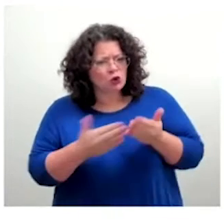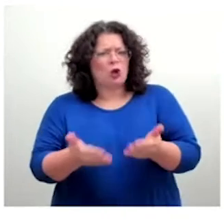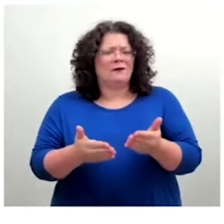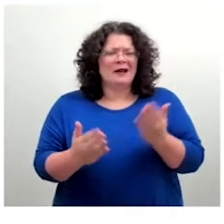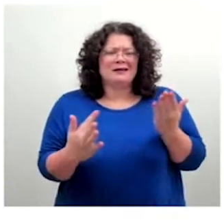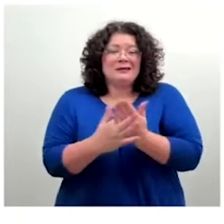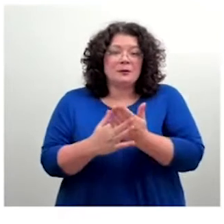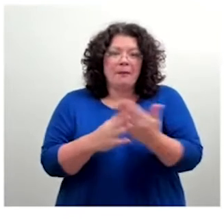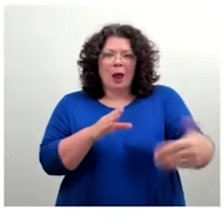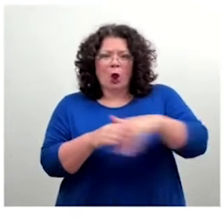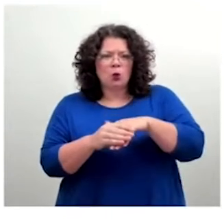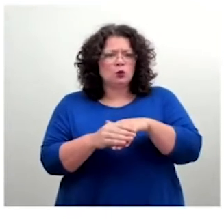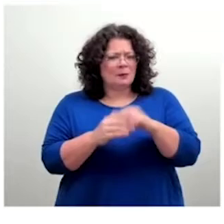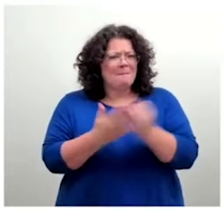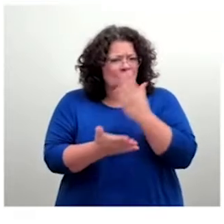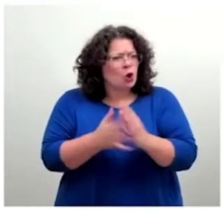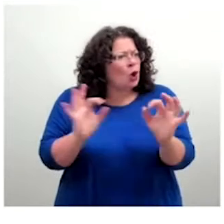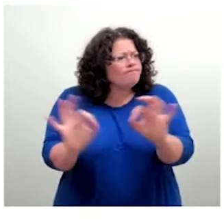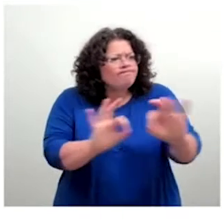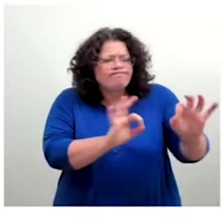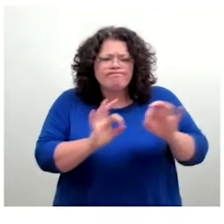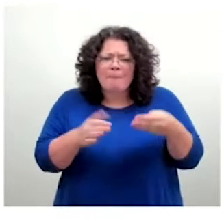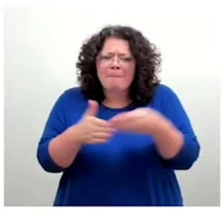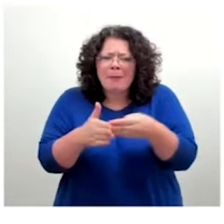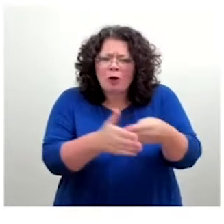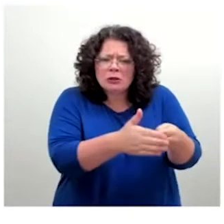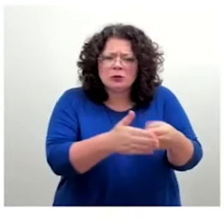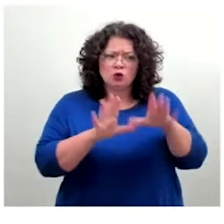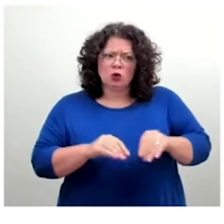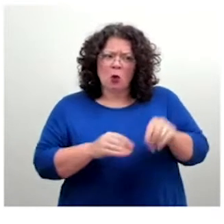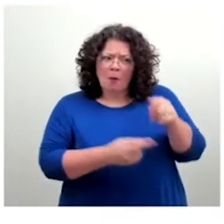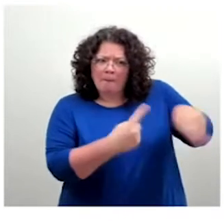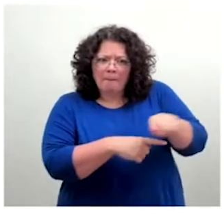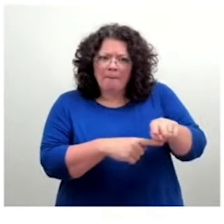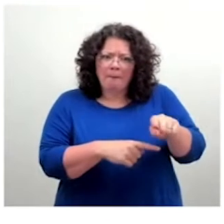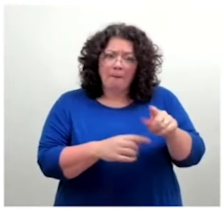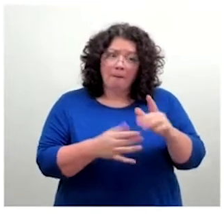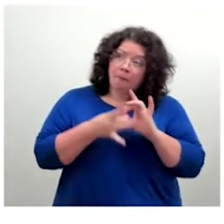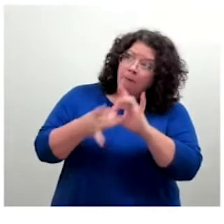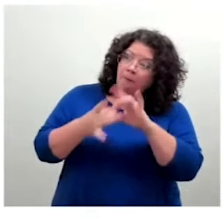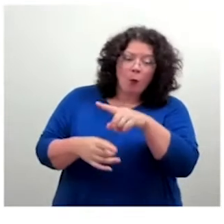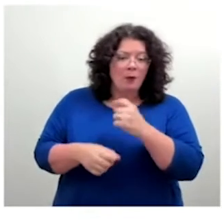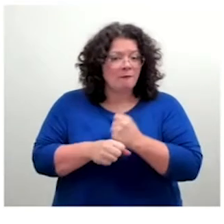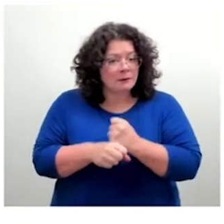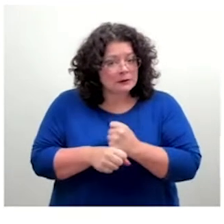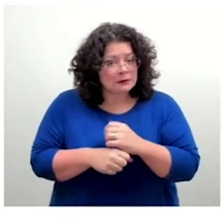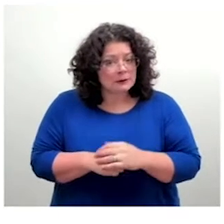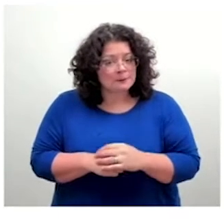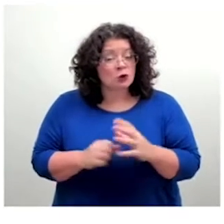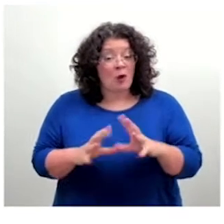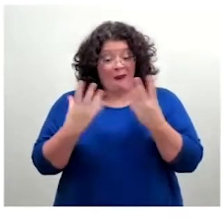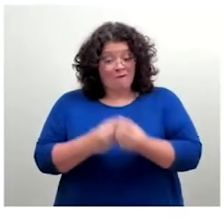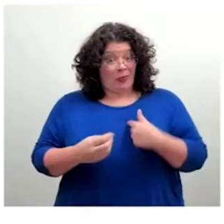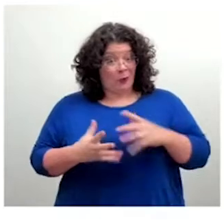are vision, hearing, speech, motor, or cognitive, or a combination of those. And for example,